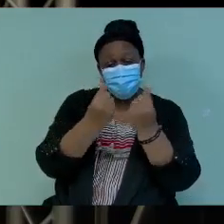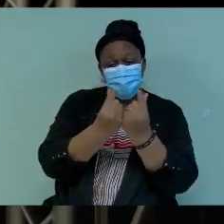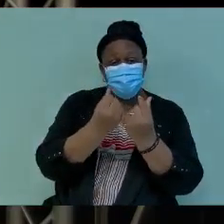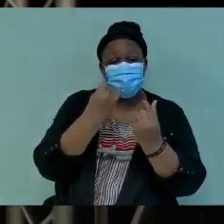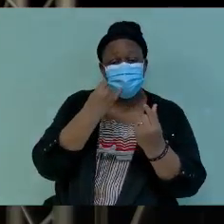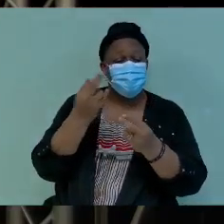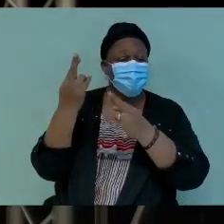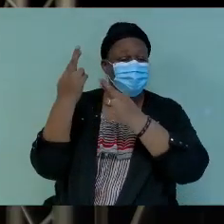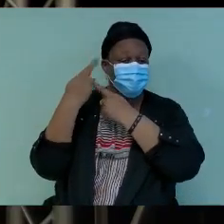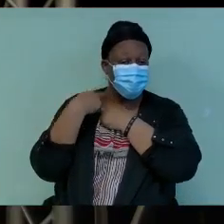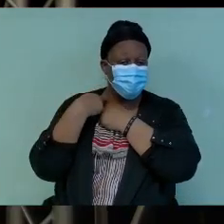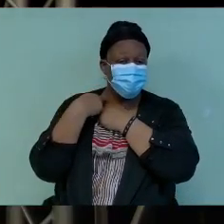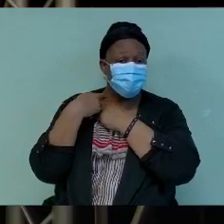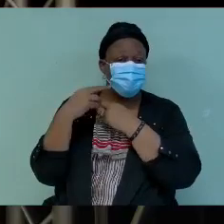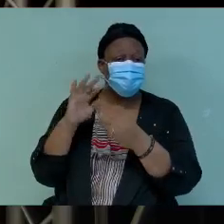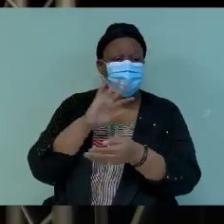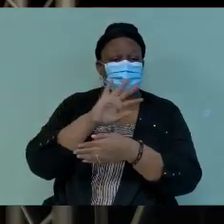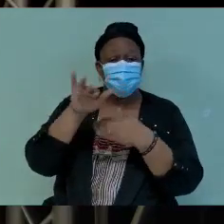responsible for